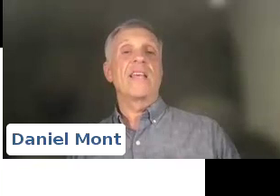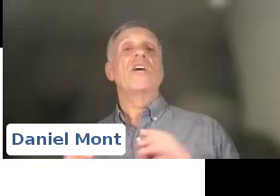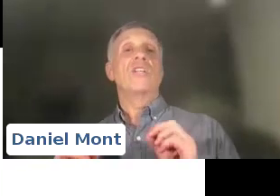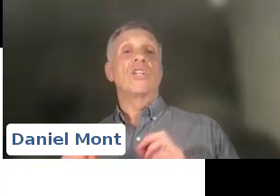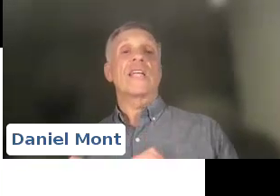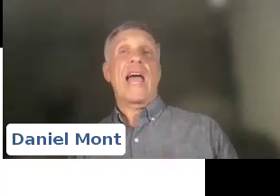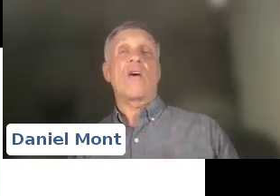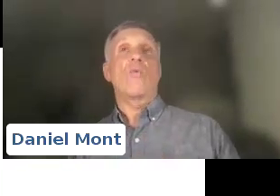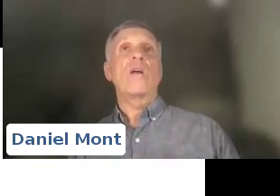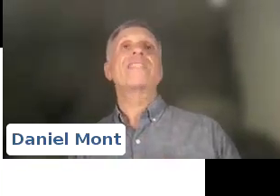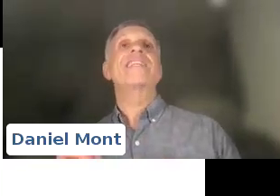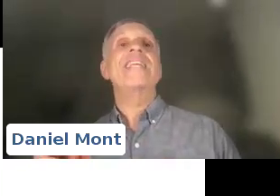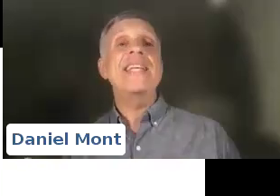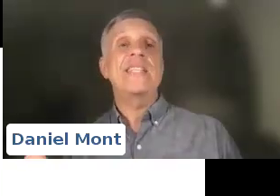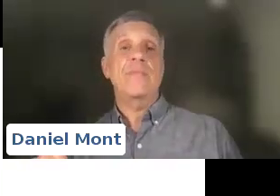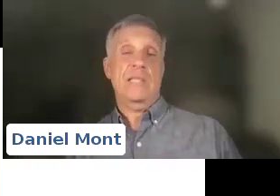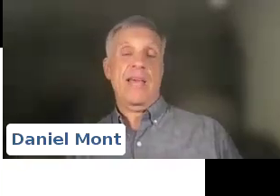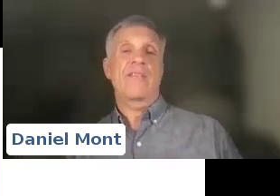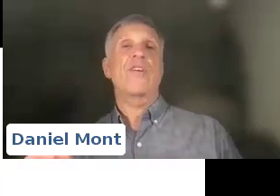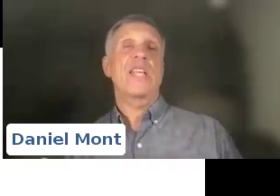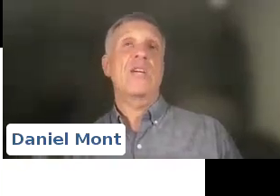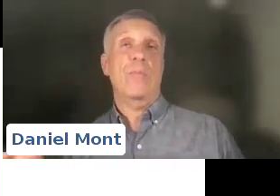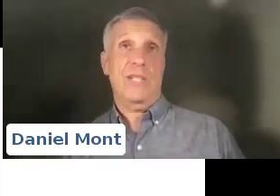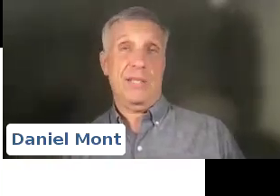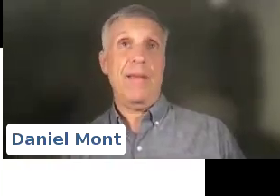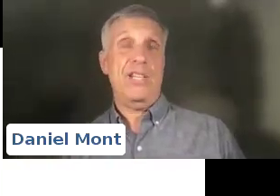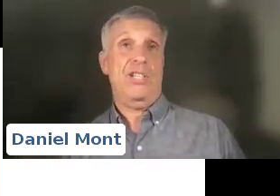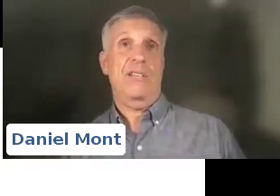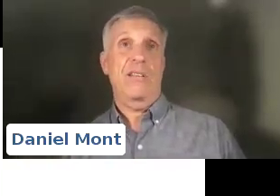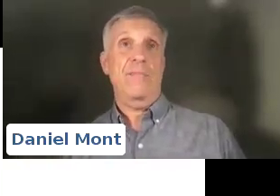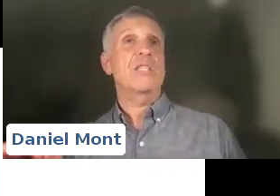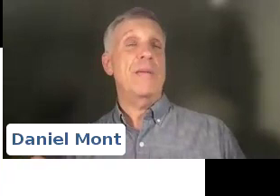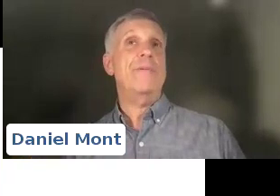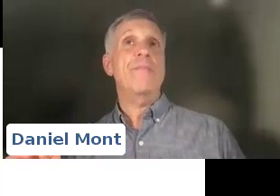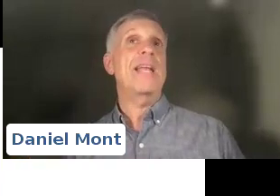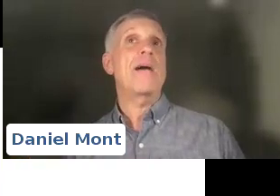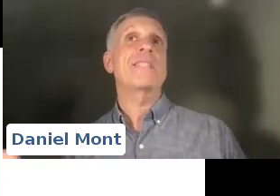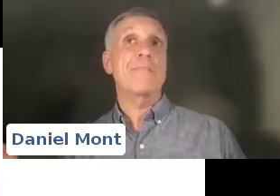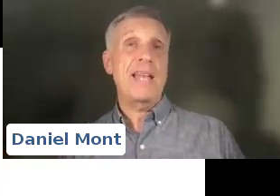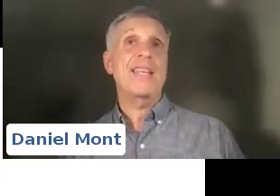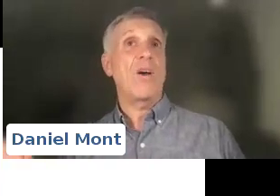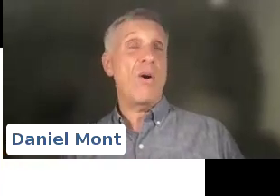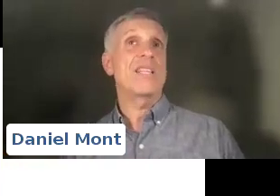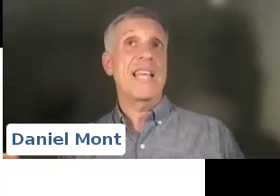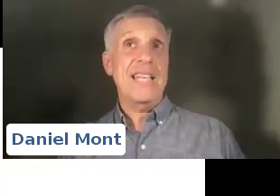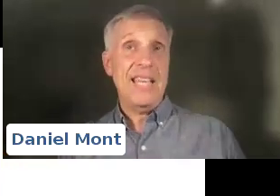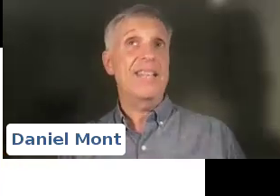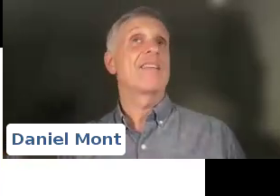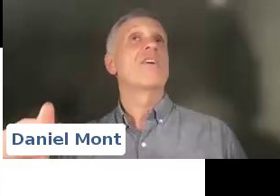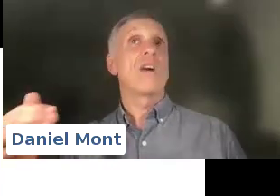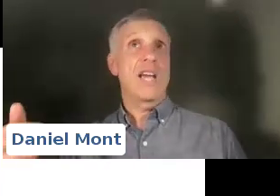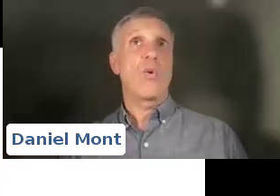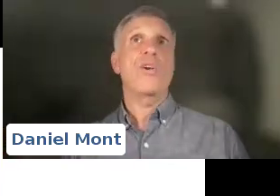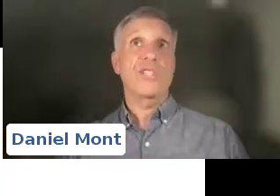is looking at what is needed to be spent for equal participation, because people may not be spending all that they